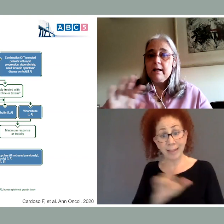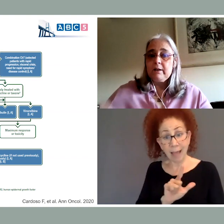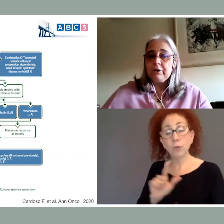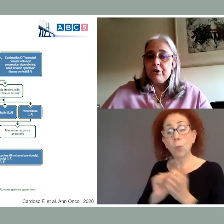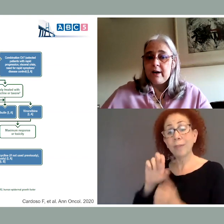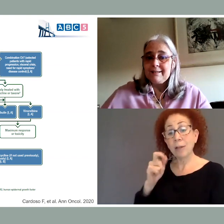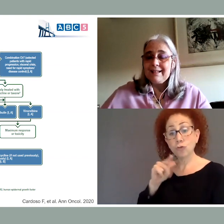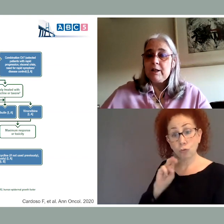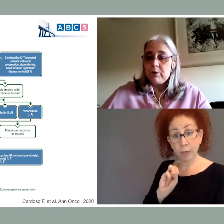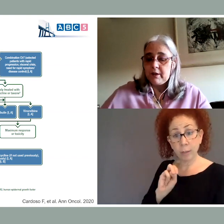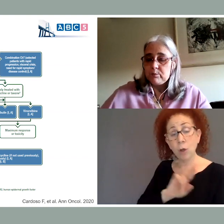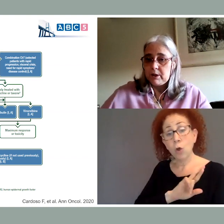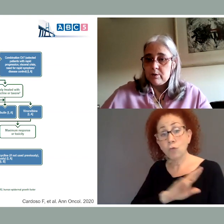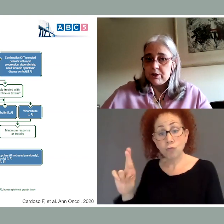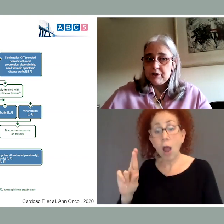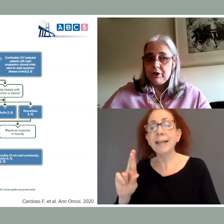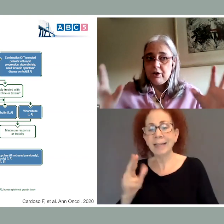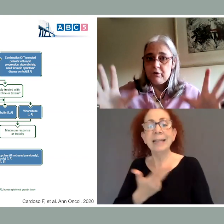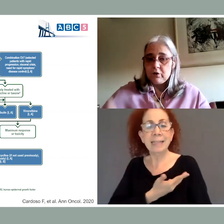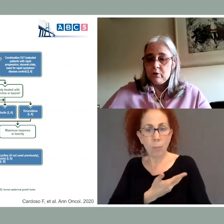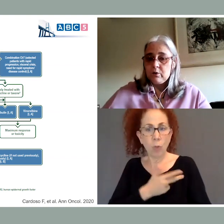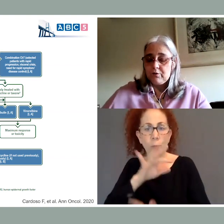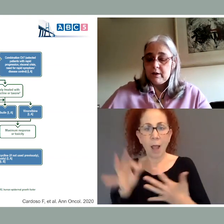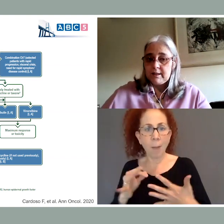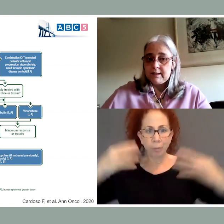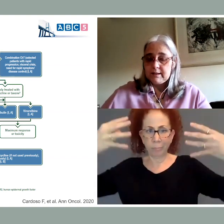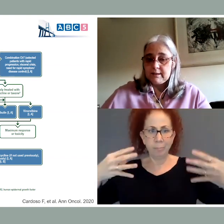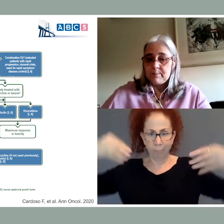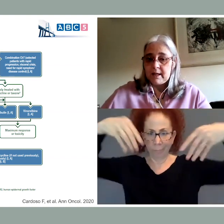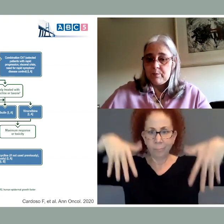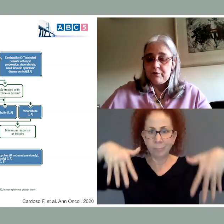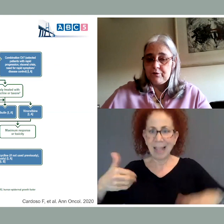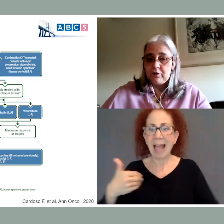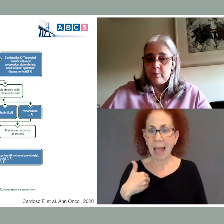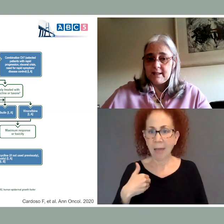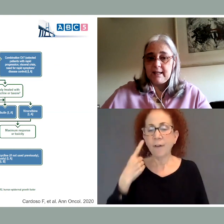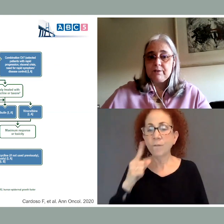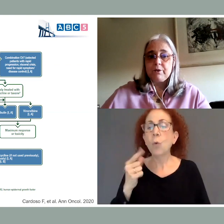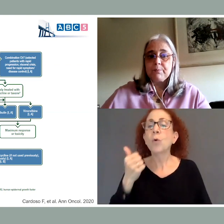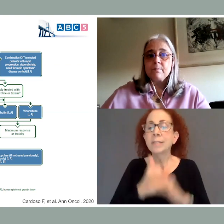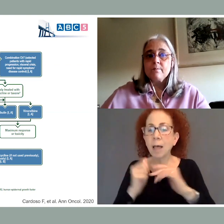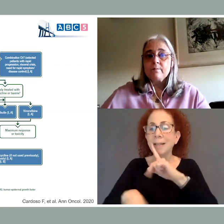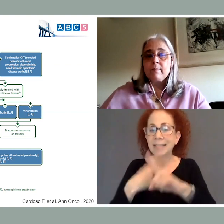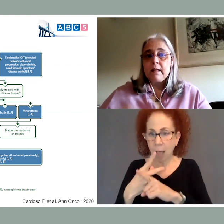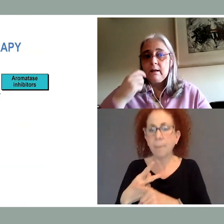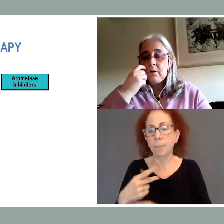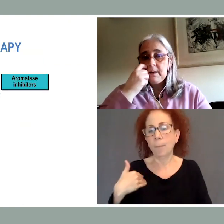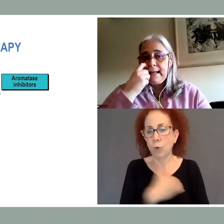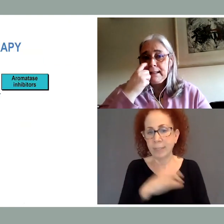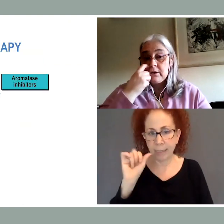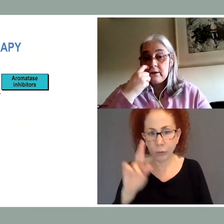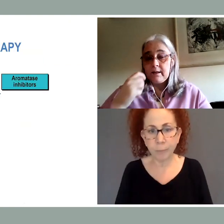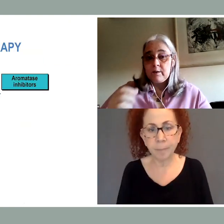options, and on your right, the chemotherapy options for this subtype of breast cancer.